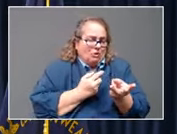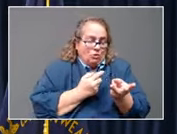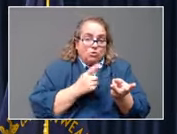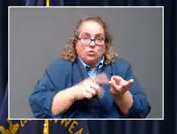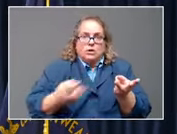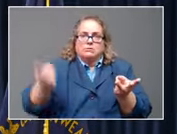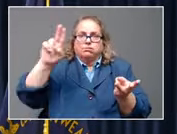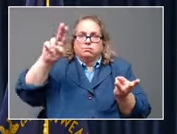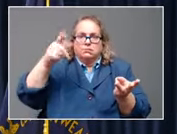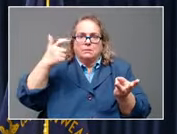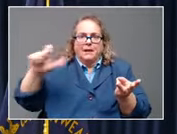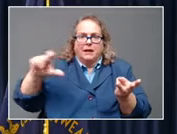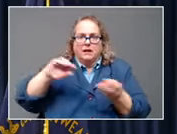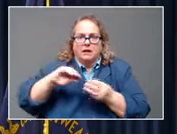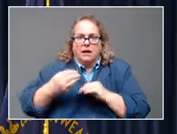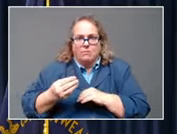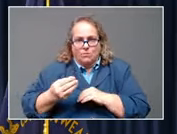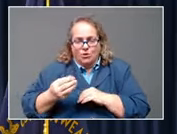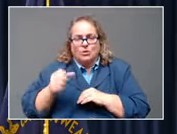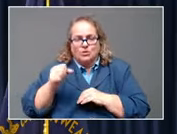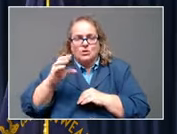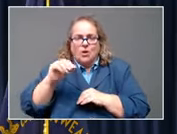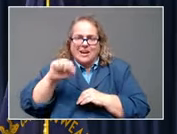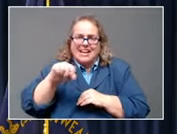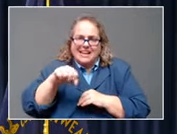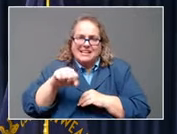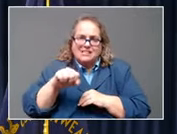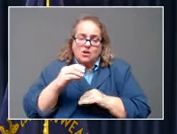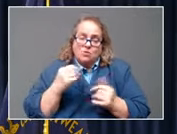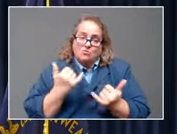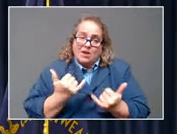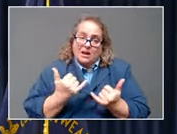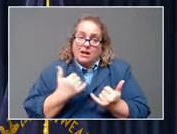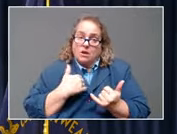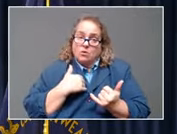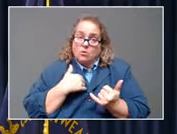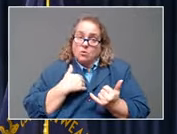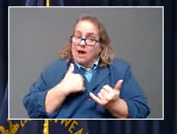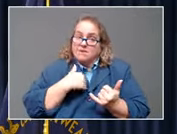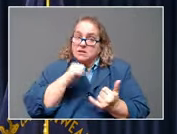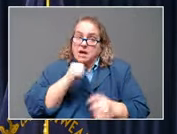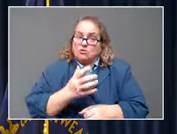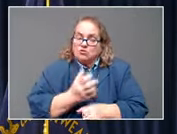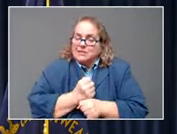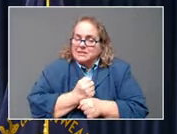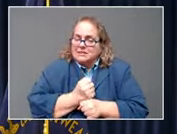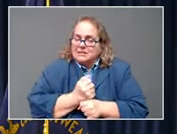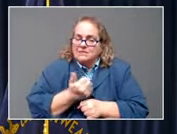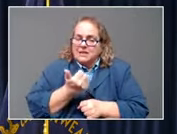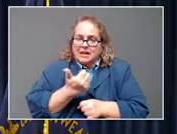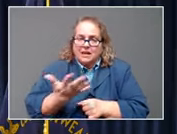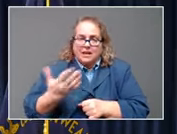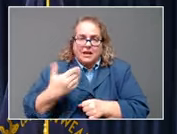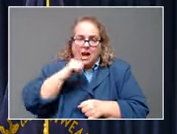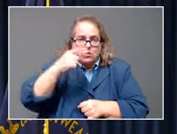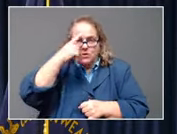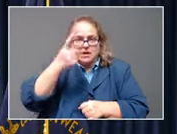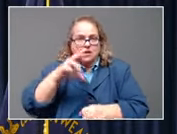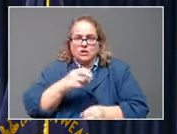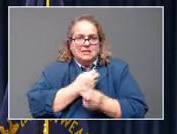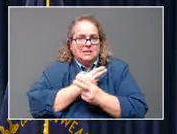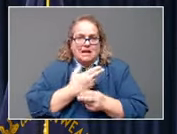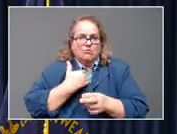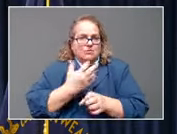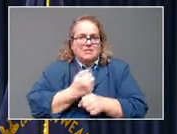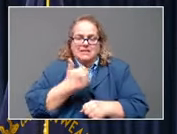to hundreds of cases. So right now I have not received, and I don't think Dr. Stack has received, a